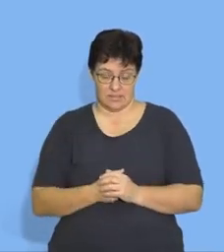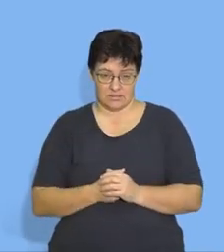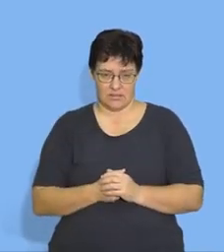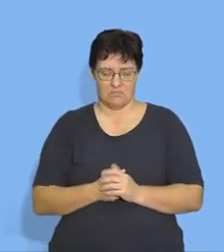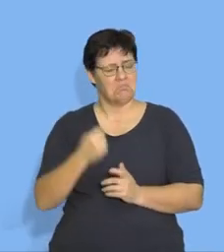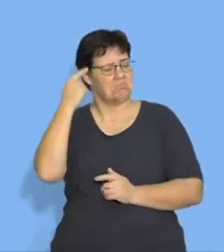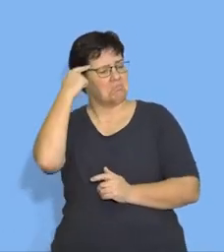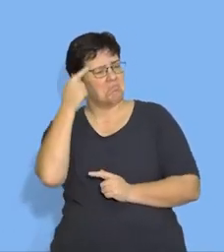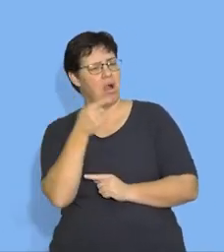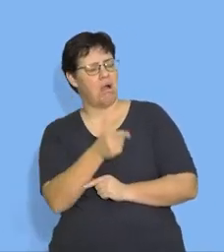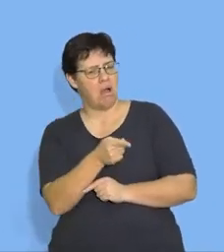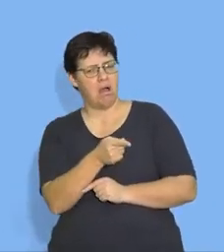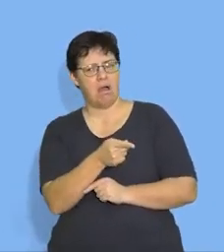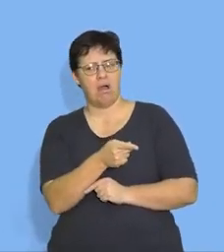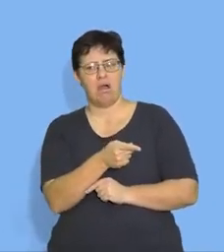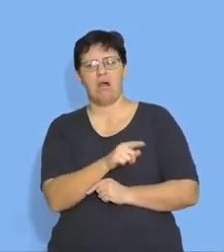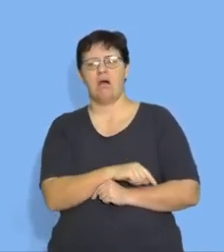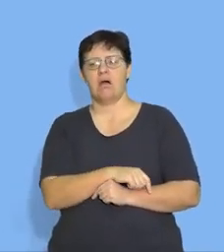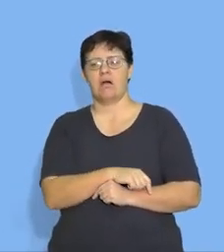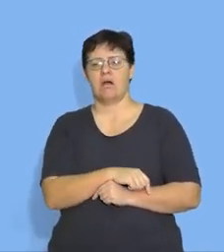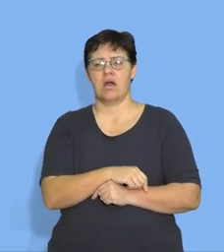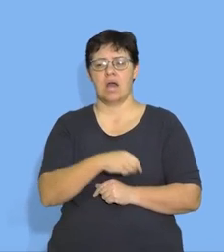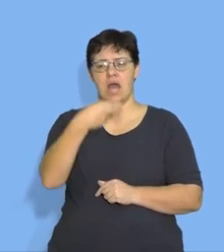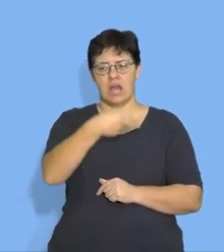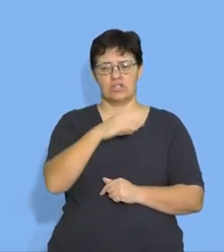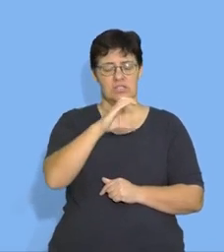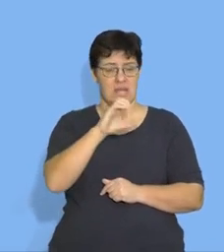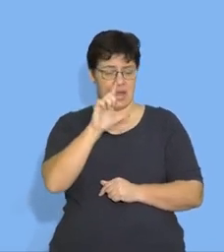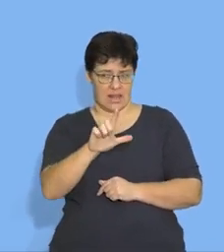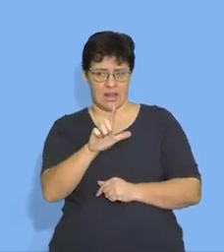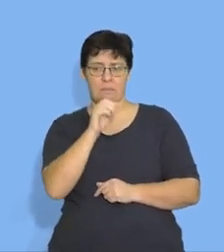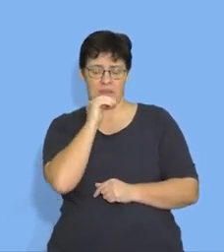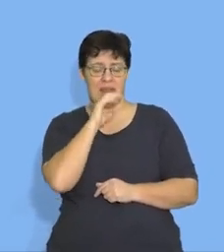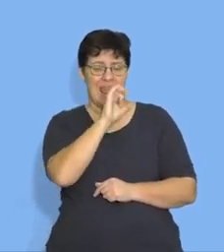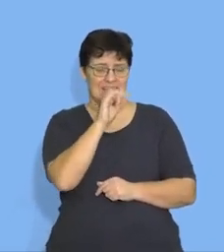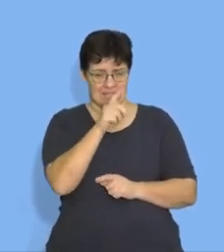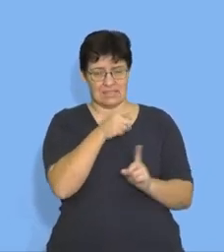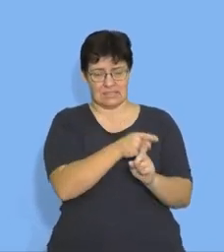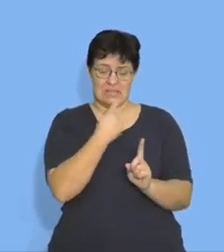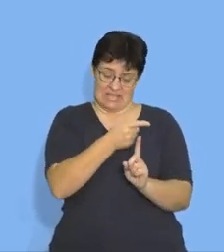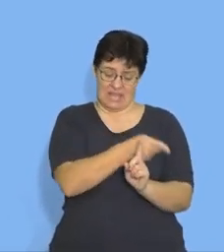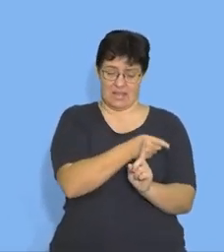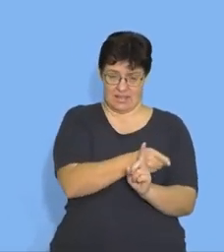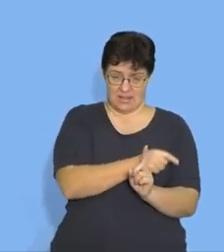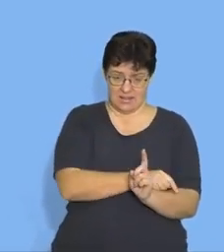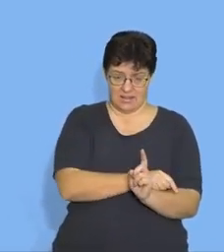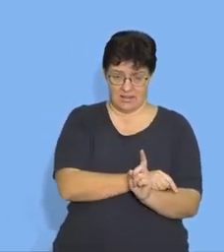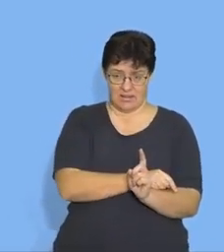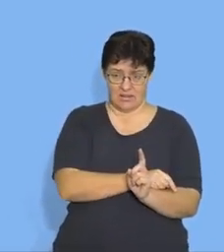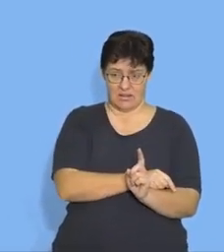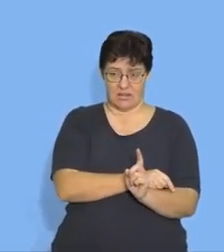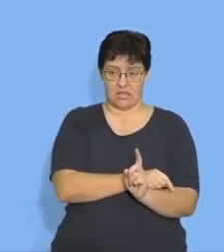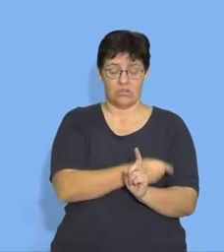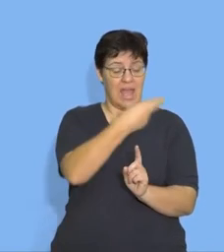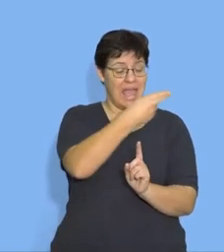of it, hydrochloric acid is an acid, as the name suggests. So the hydrogen atom in